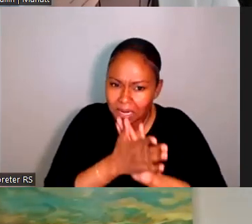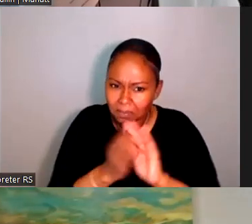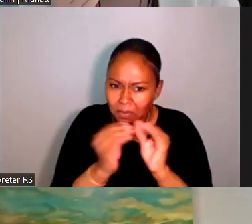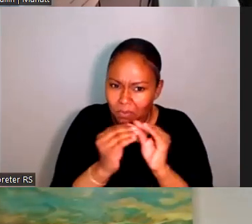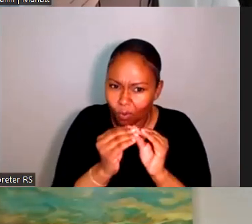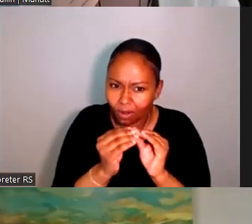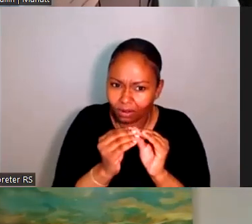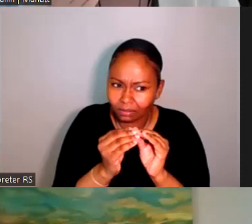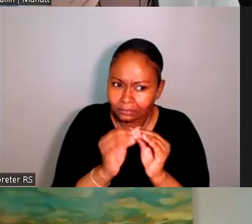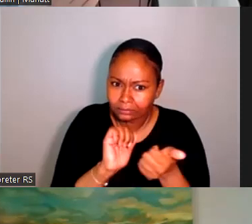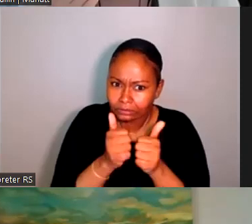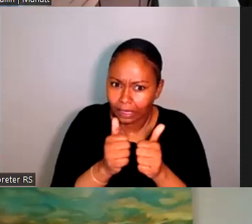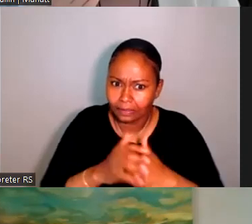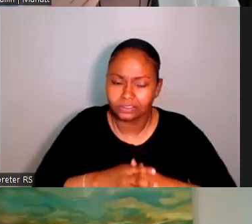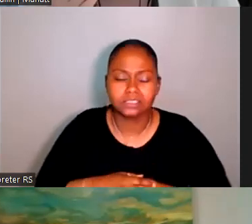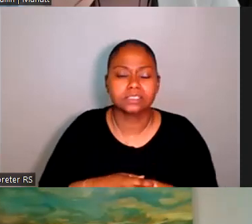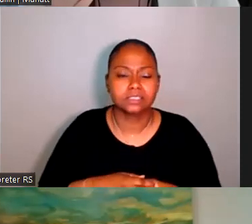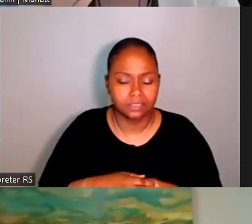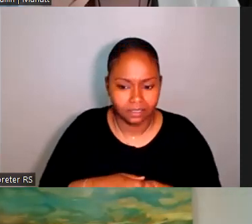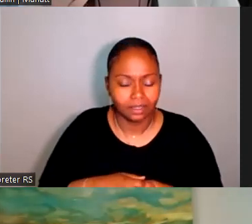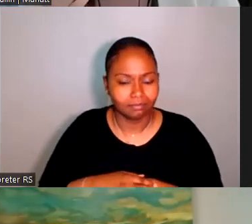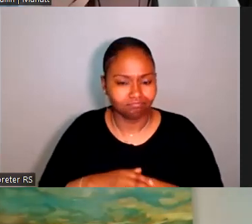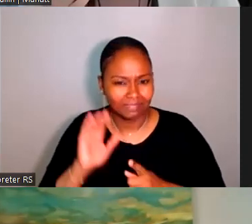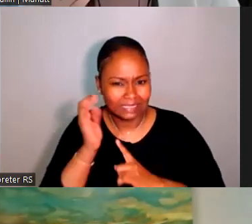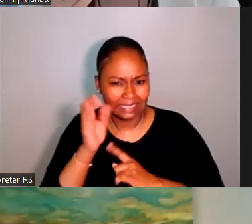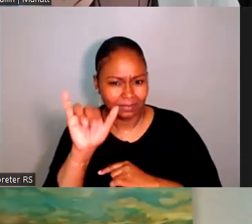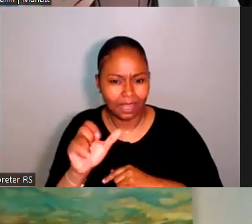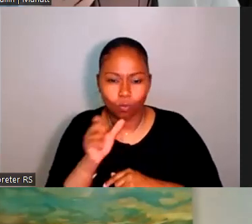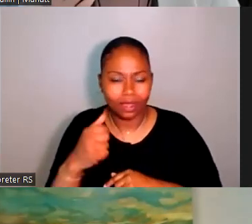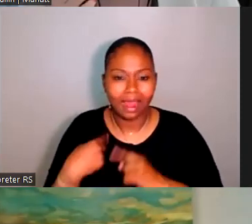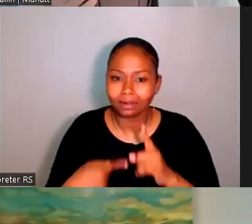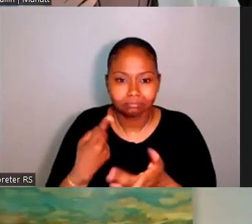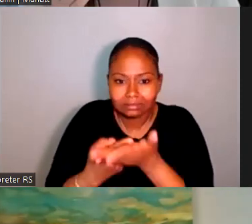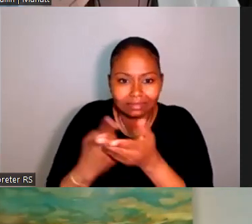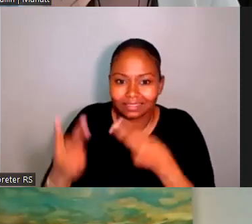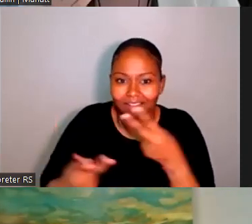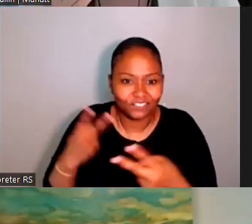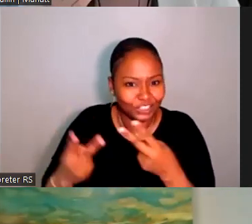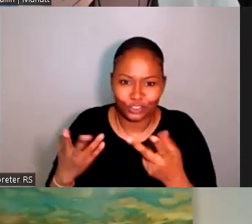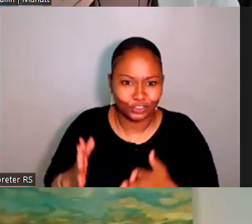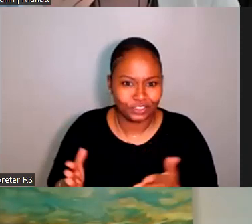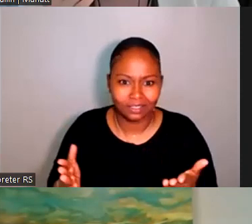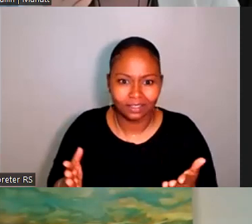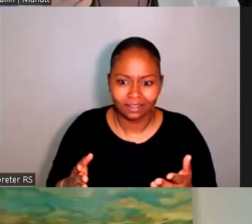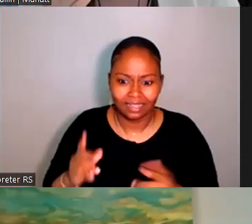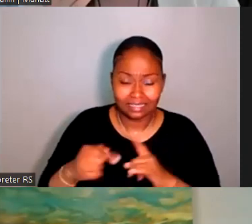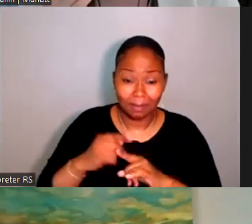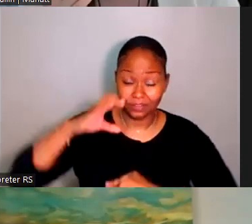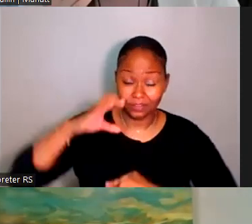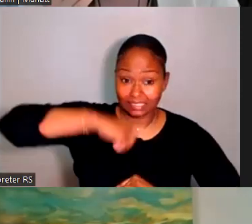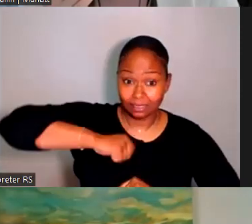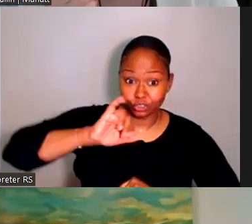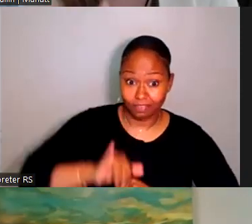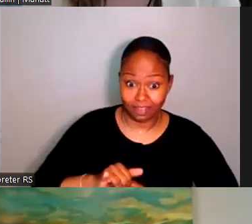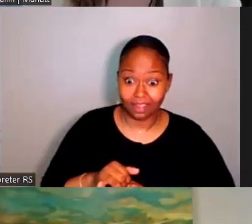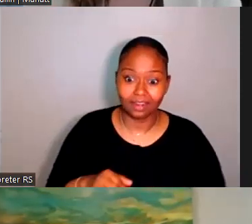it, because it seems like we're not really talking about visitors, that there's sort of this underlying assumption that in